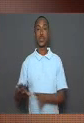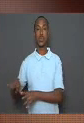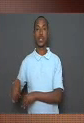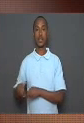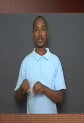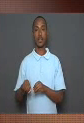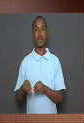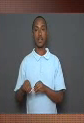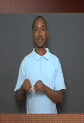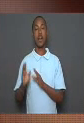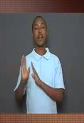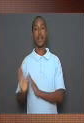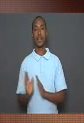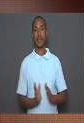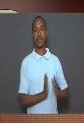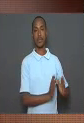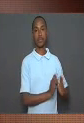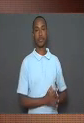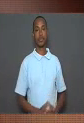Students, let's get ready.